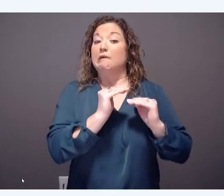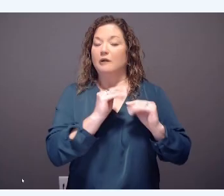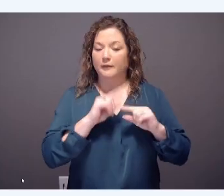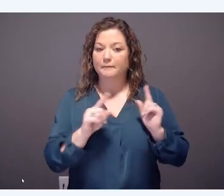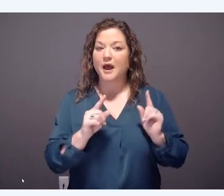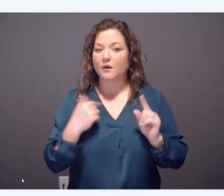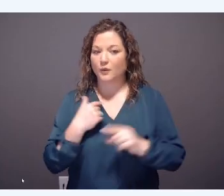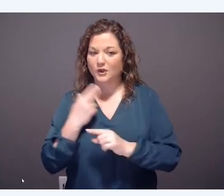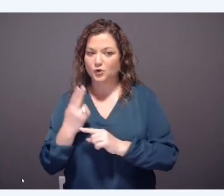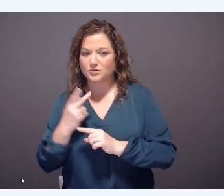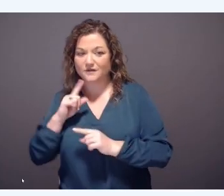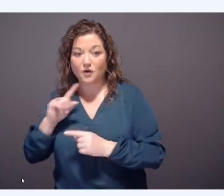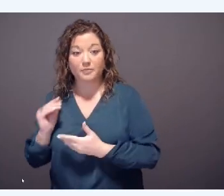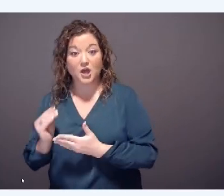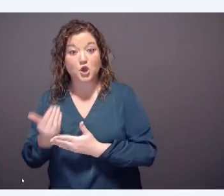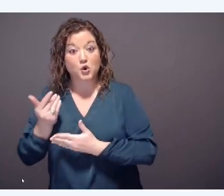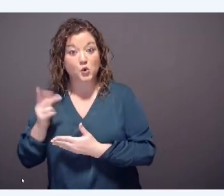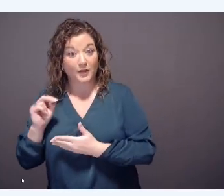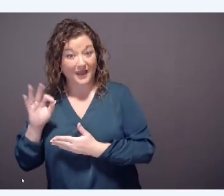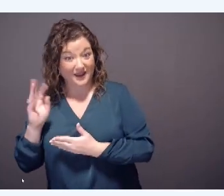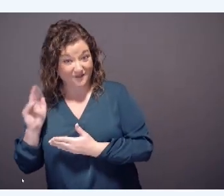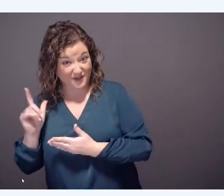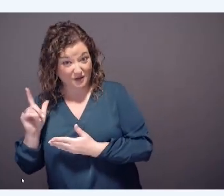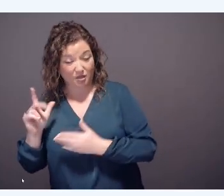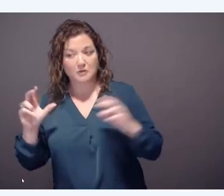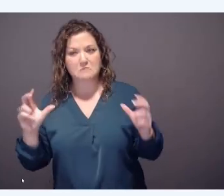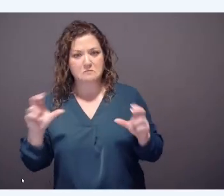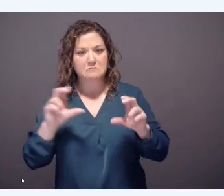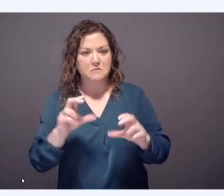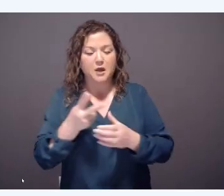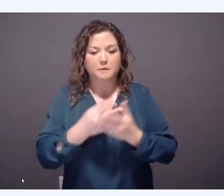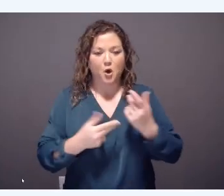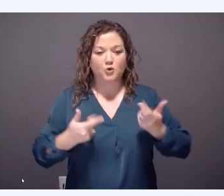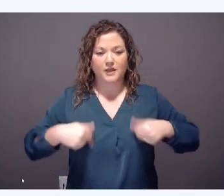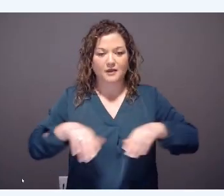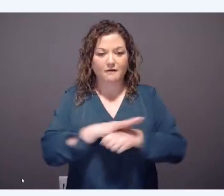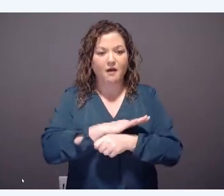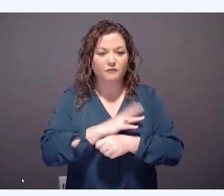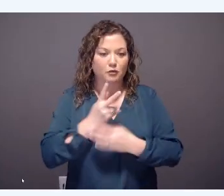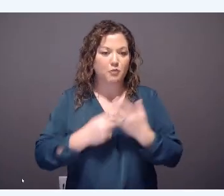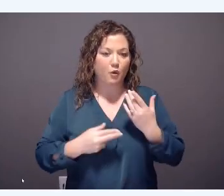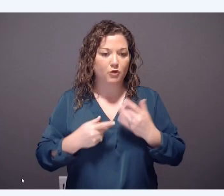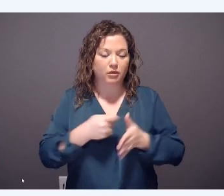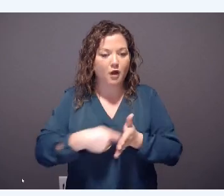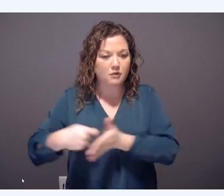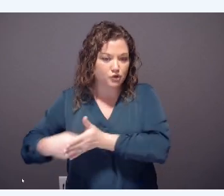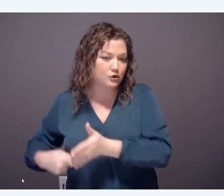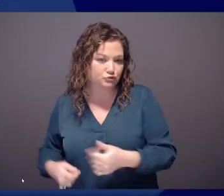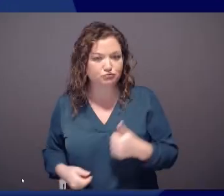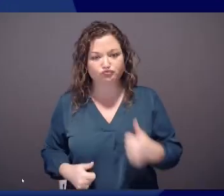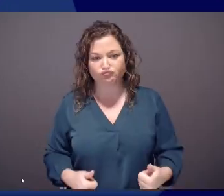landfill project. And between the two, we were going to be able to cover all the costs between both projects.